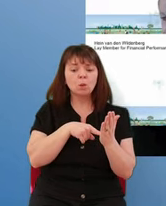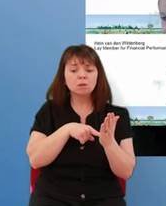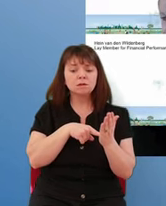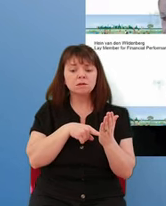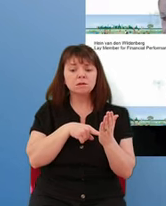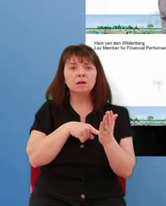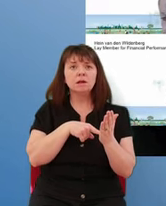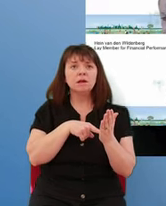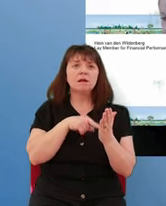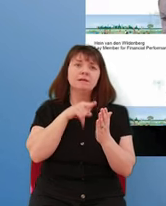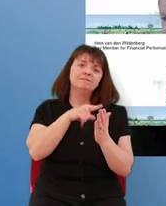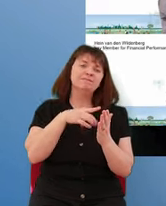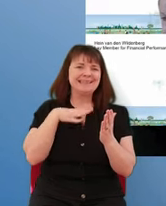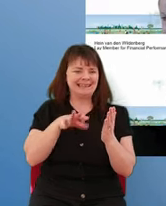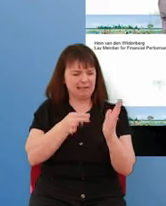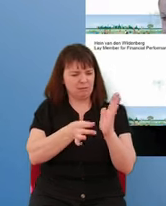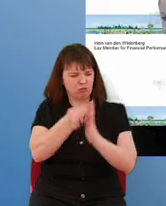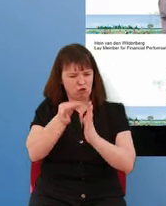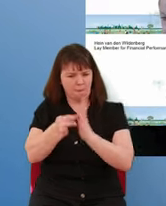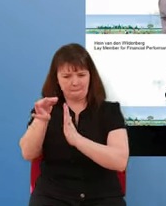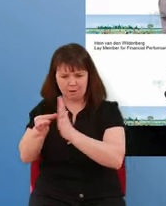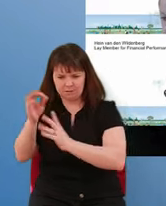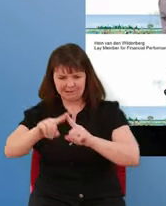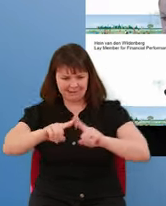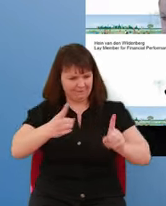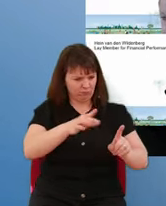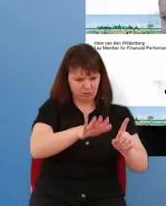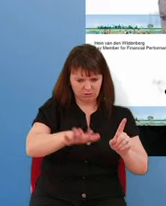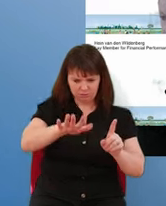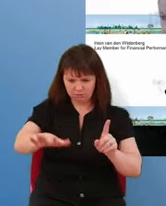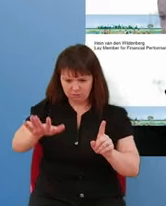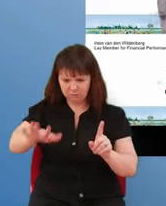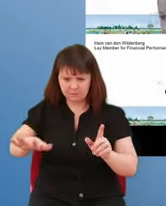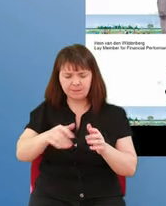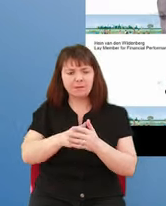highlight that whilst they require improvement,